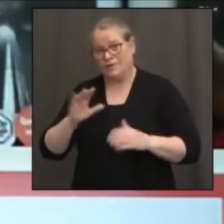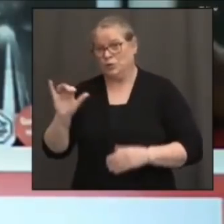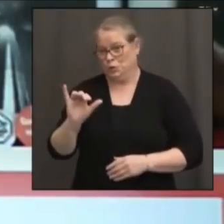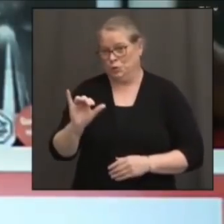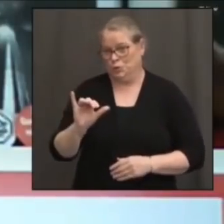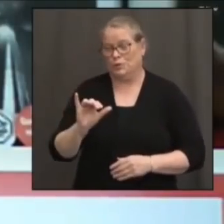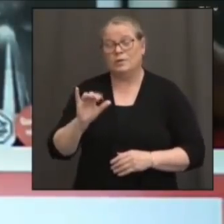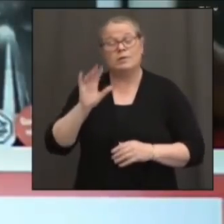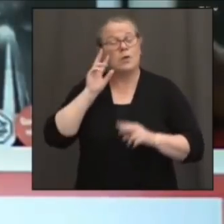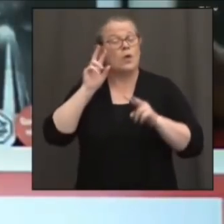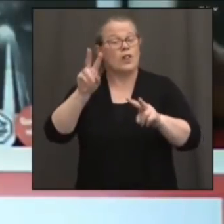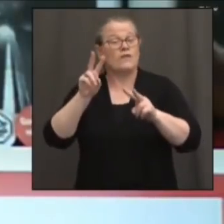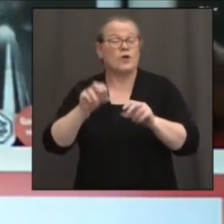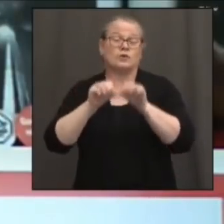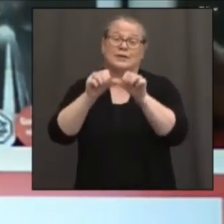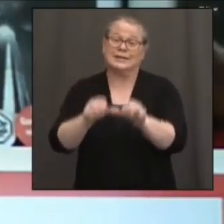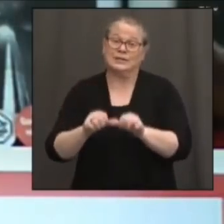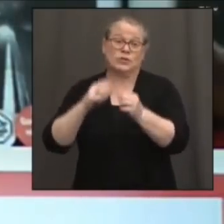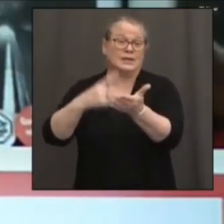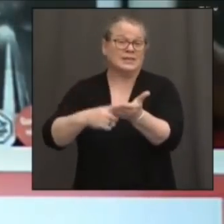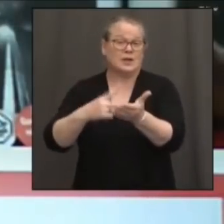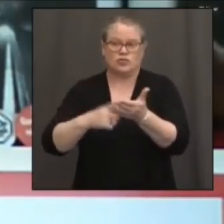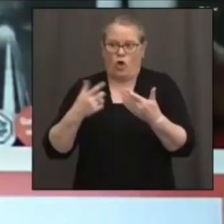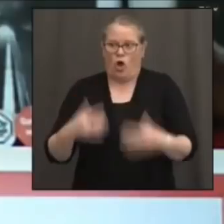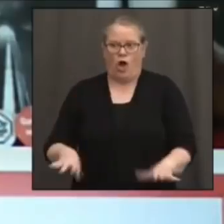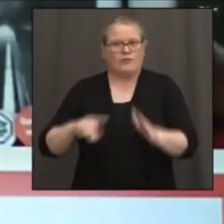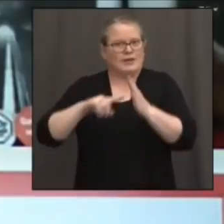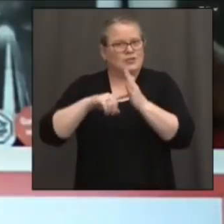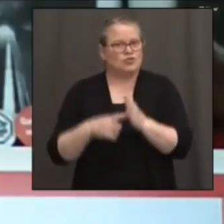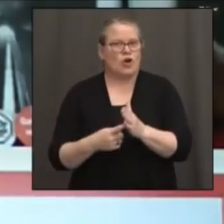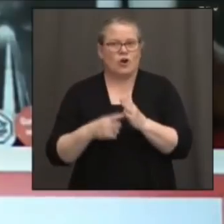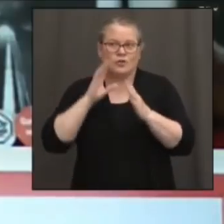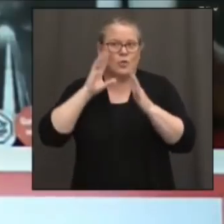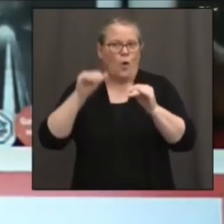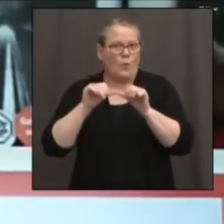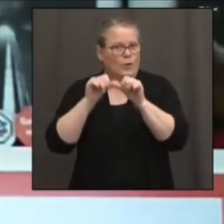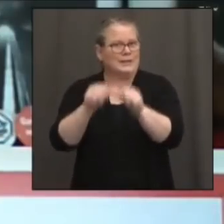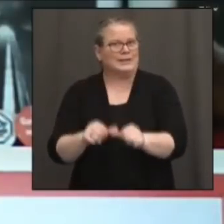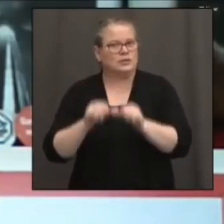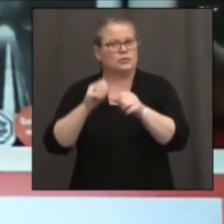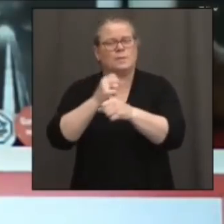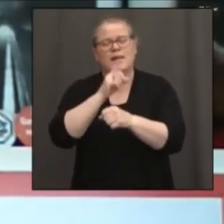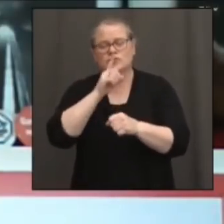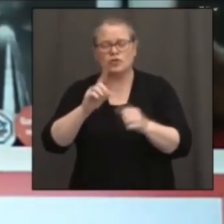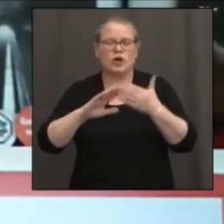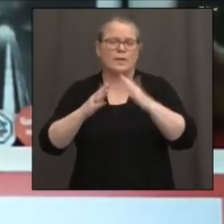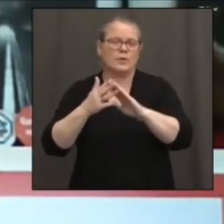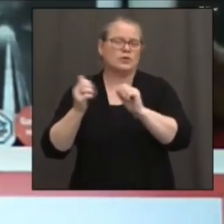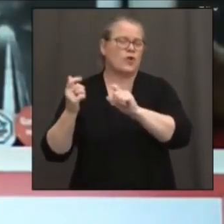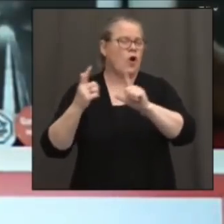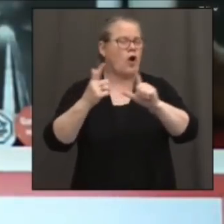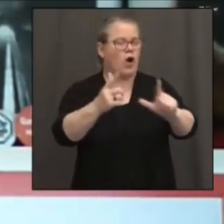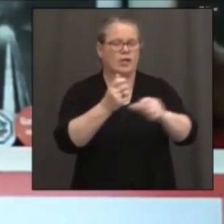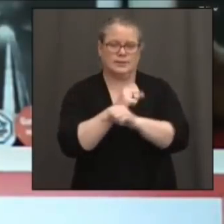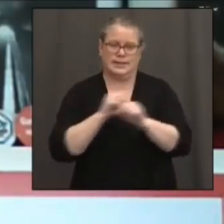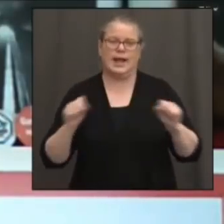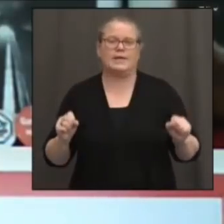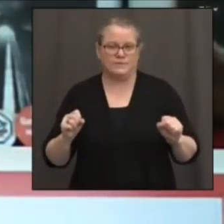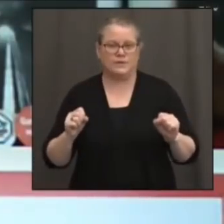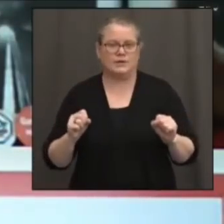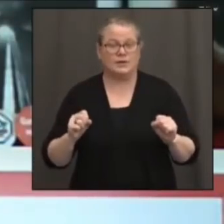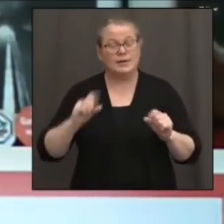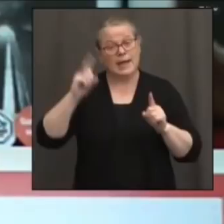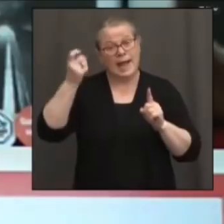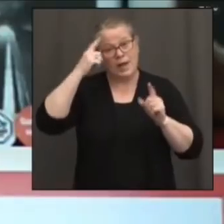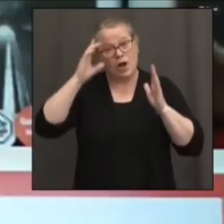to continuing the discussions that are underway and making sure that all of our communities are safe. And once again, we want to thank you, Governor, for